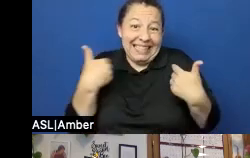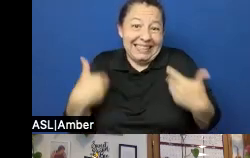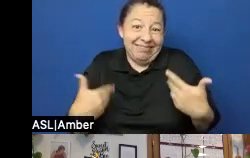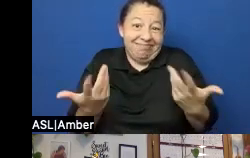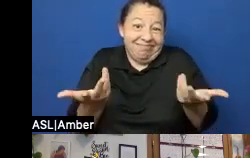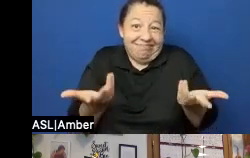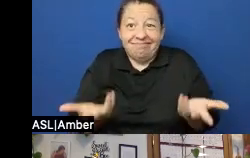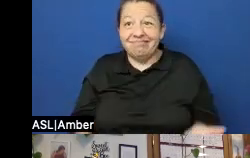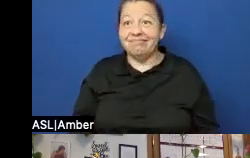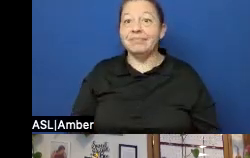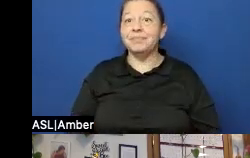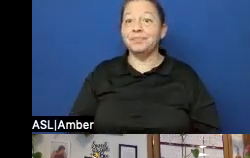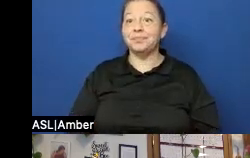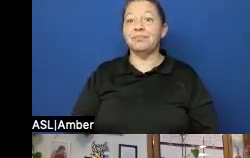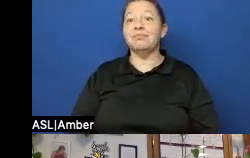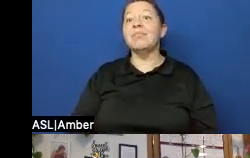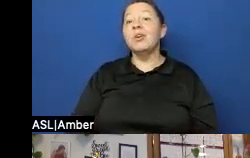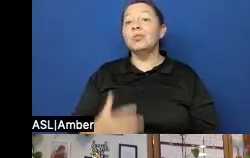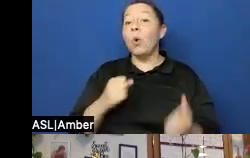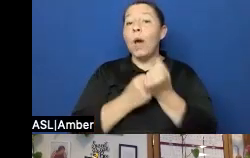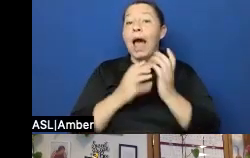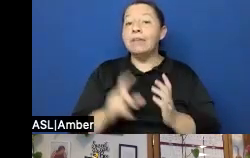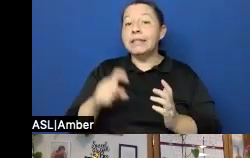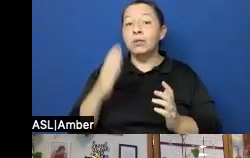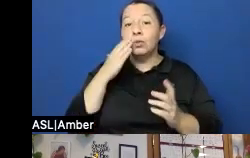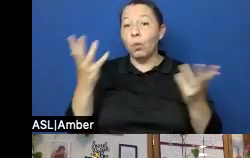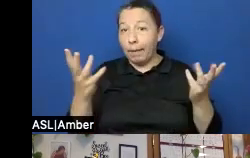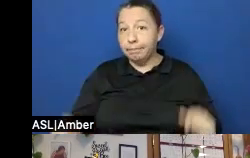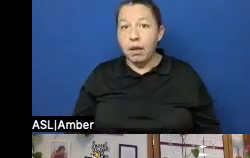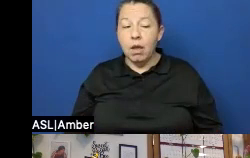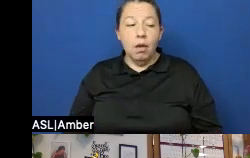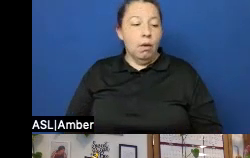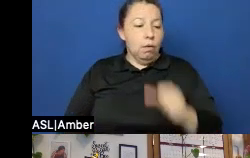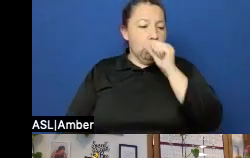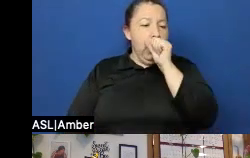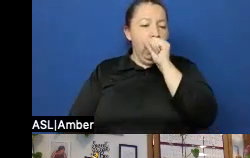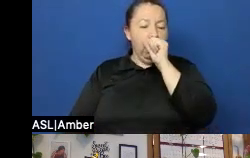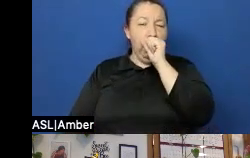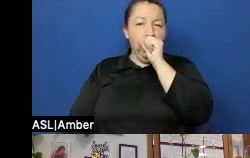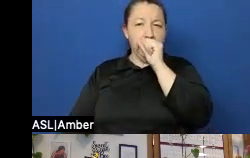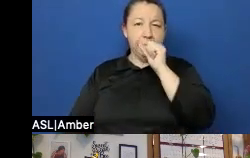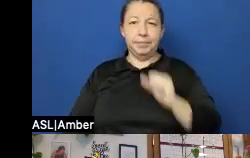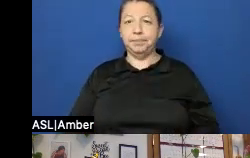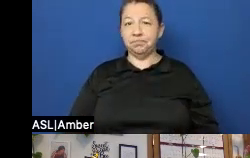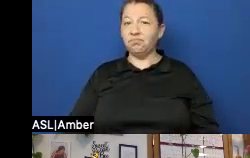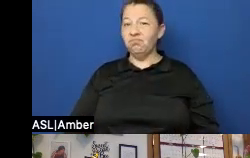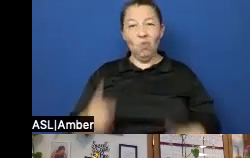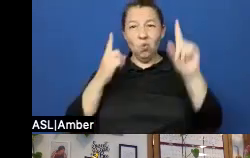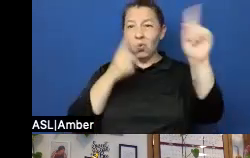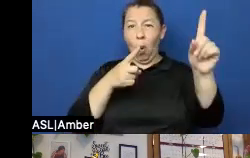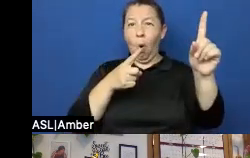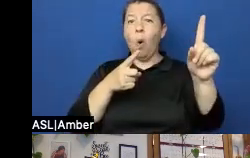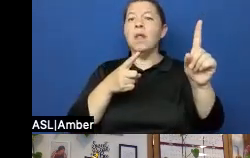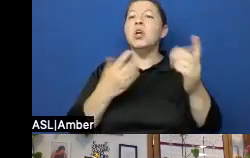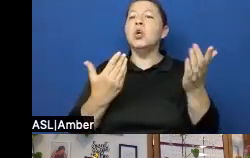So what do we need to know? So the goal is to prepare new advocates